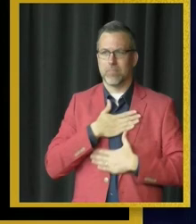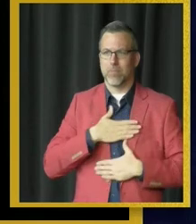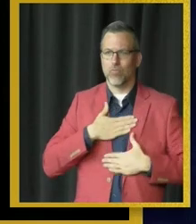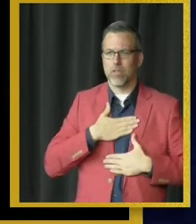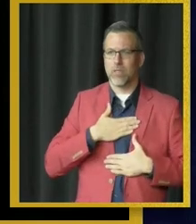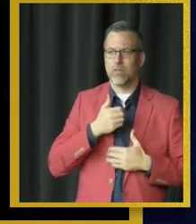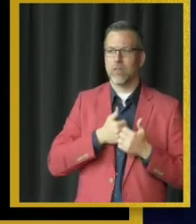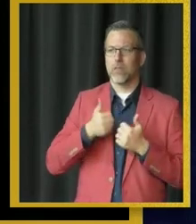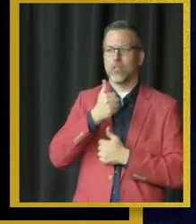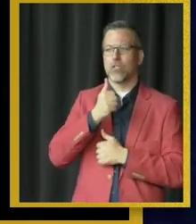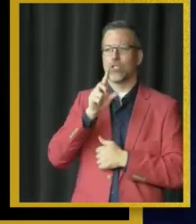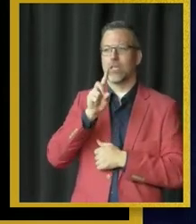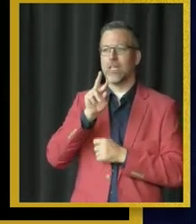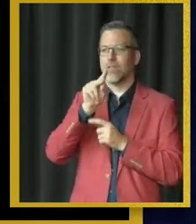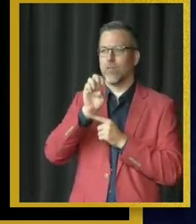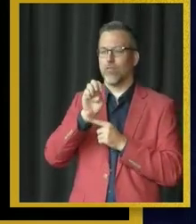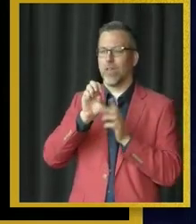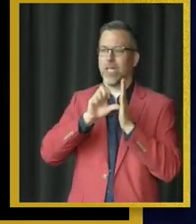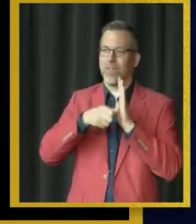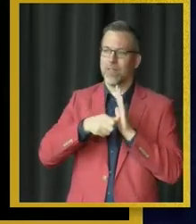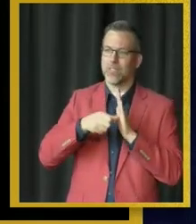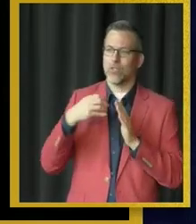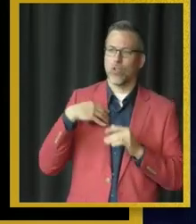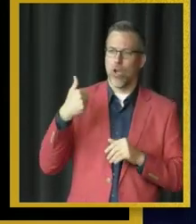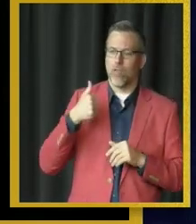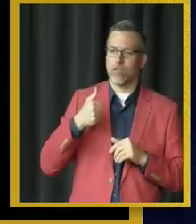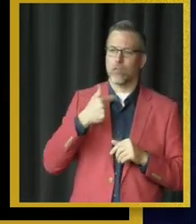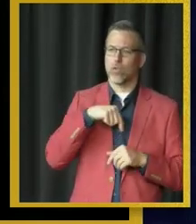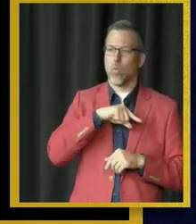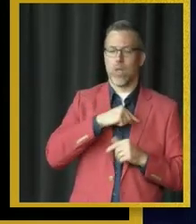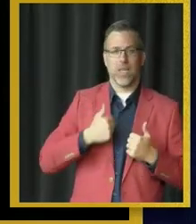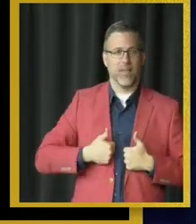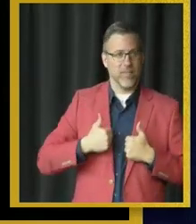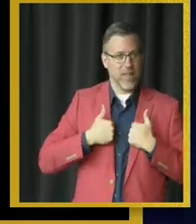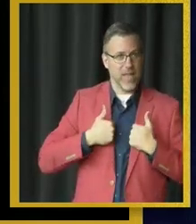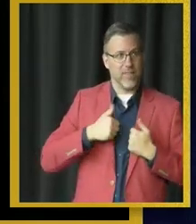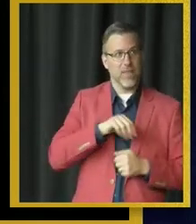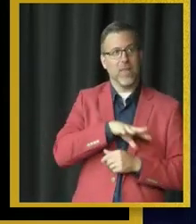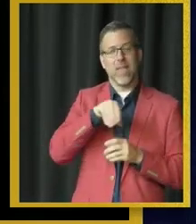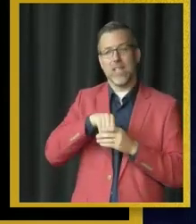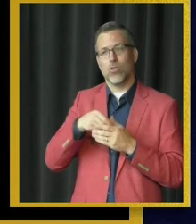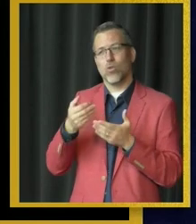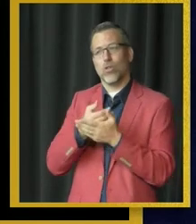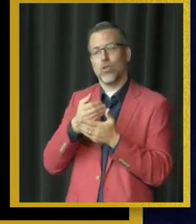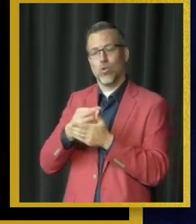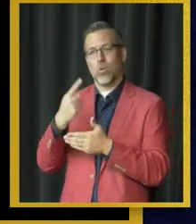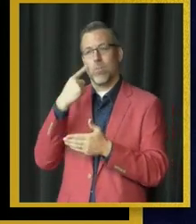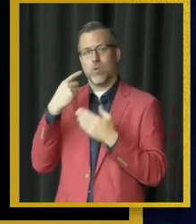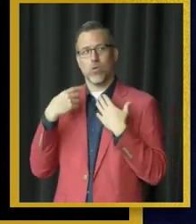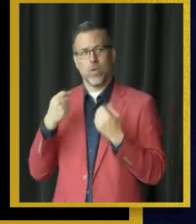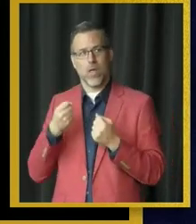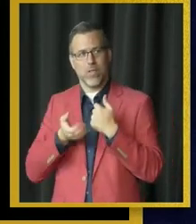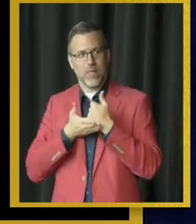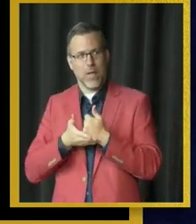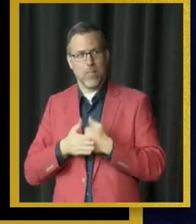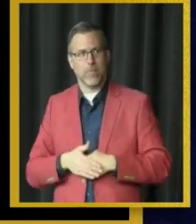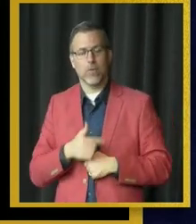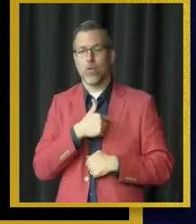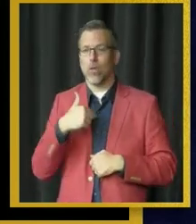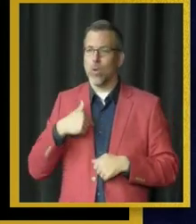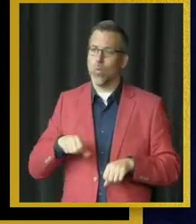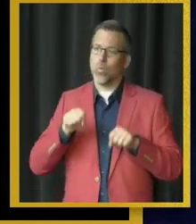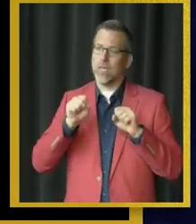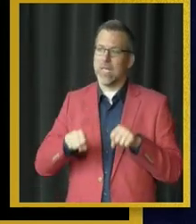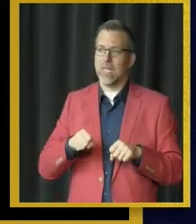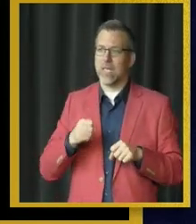Chief Drake's emphasis on officers' quality of life, including new mental health resources. We can